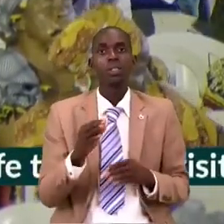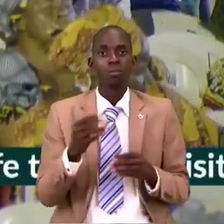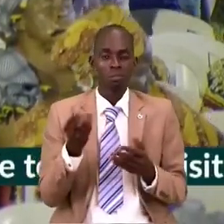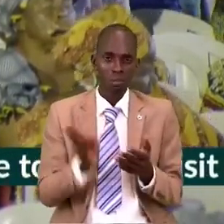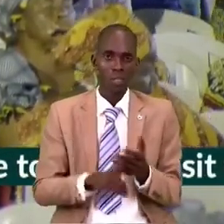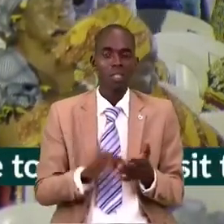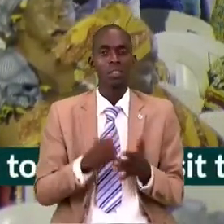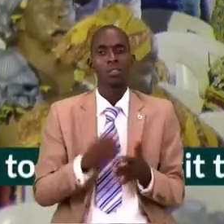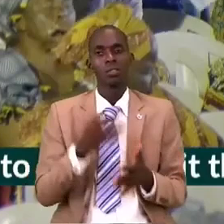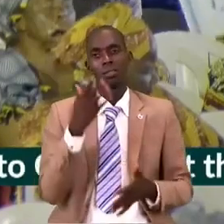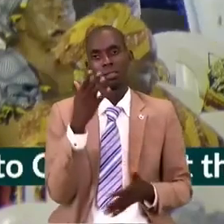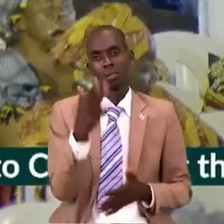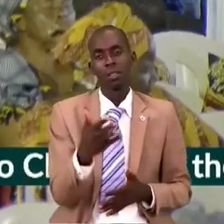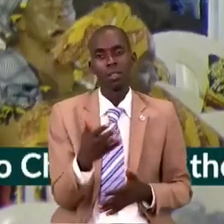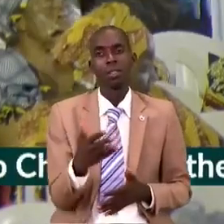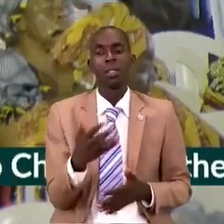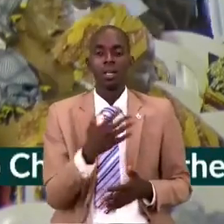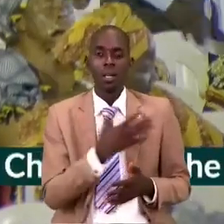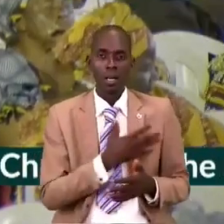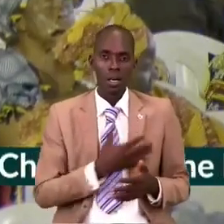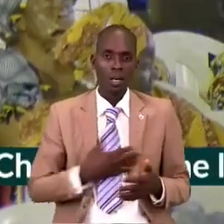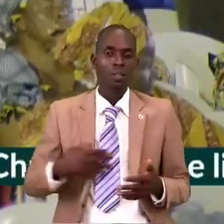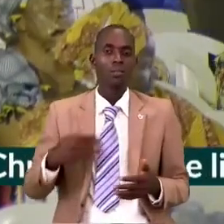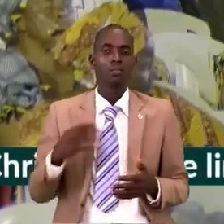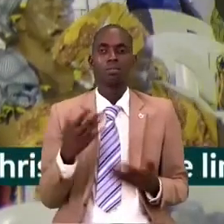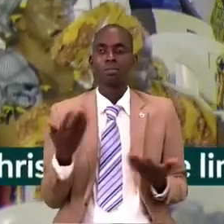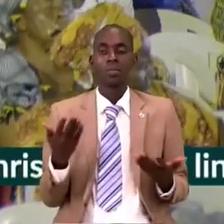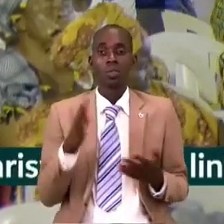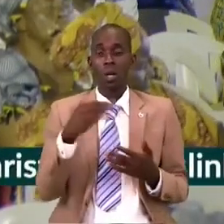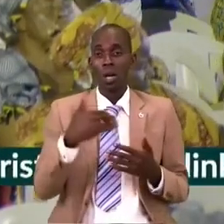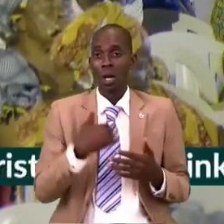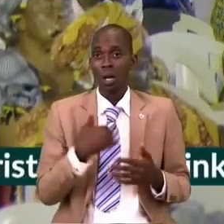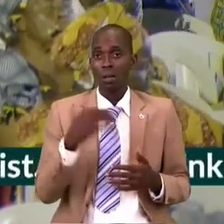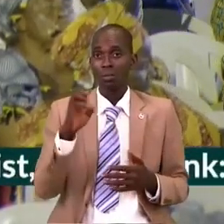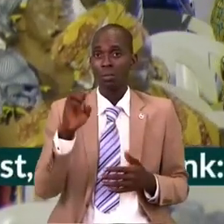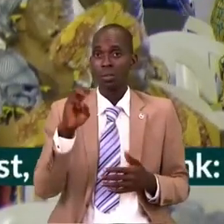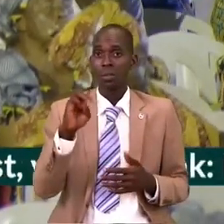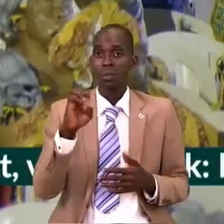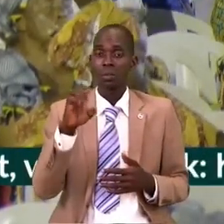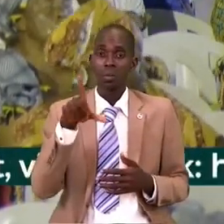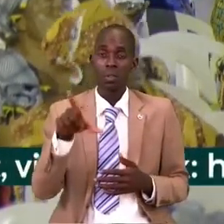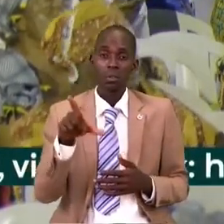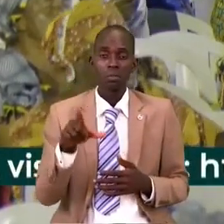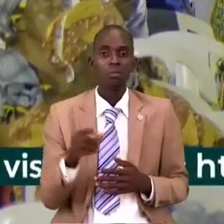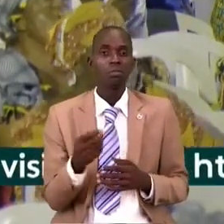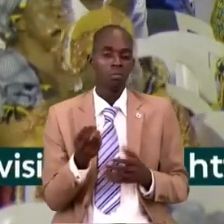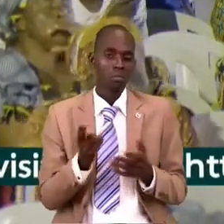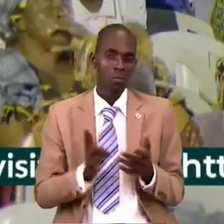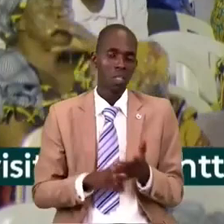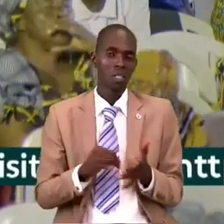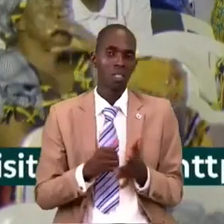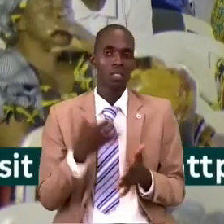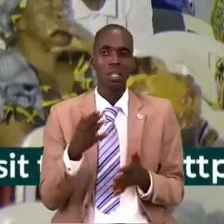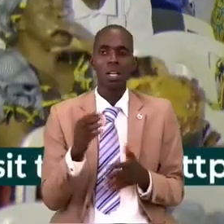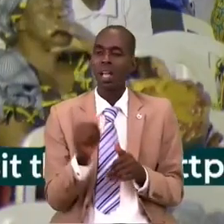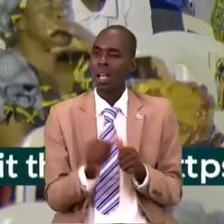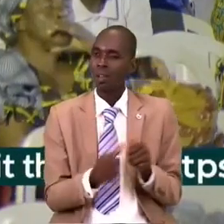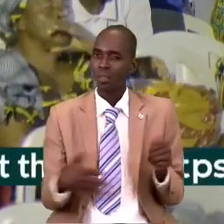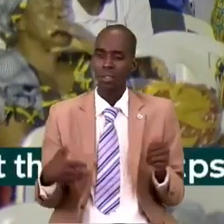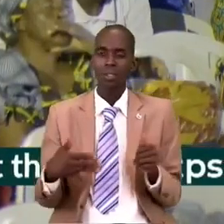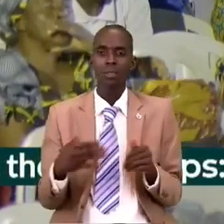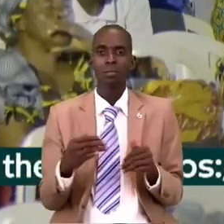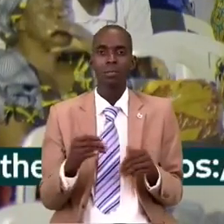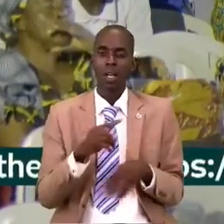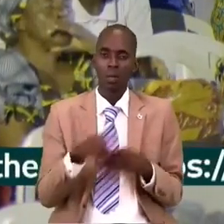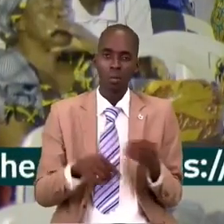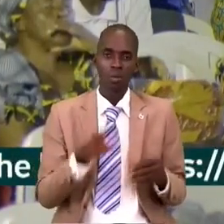praying and preparing yourself and be telling the Lord, I will not leave you this final night.